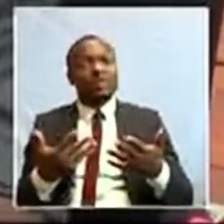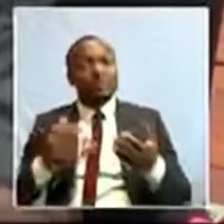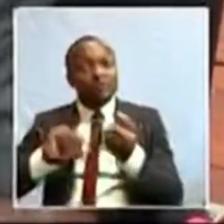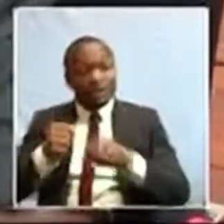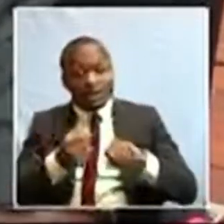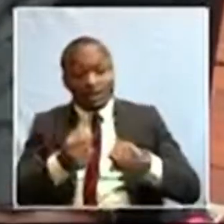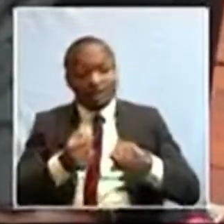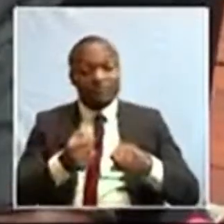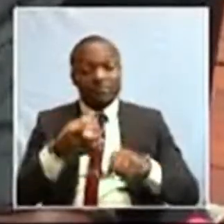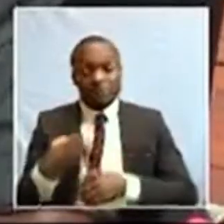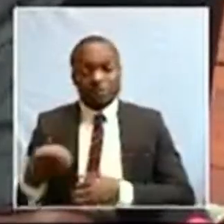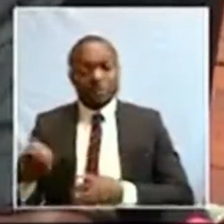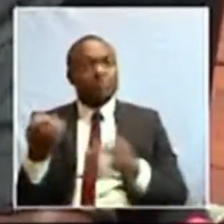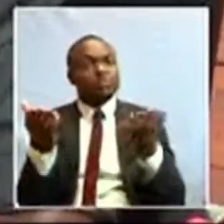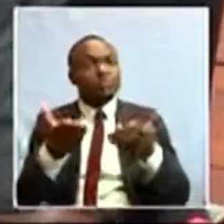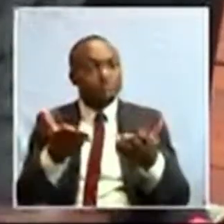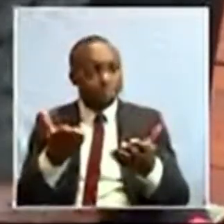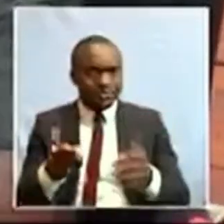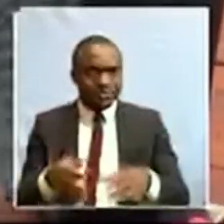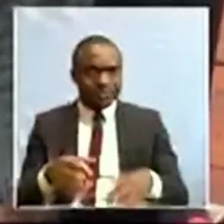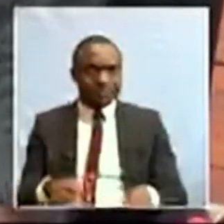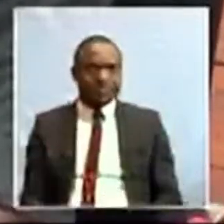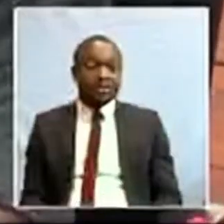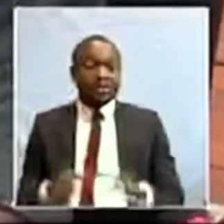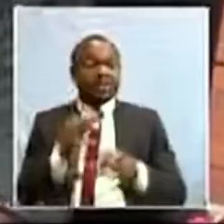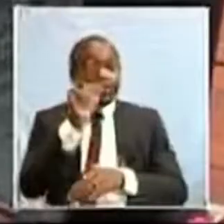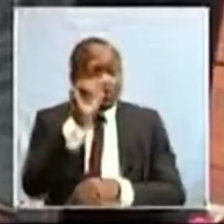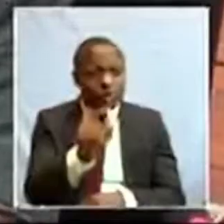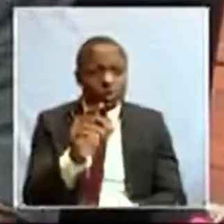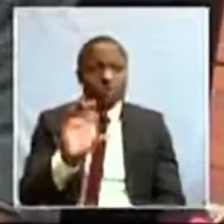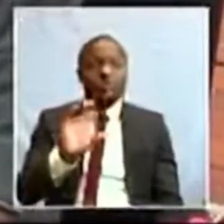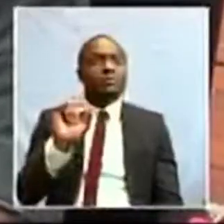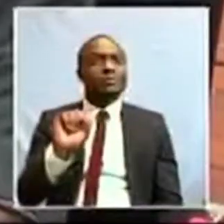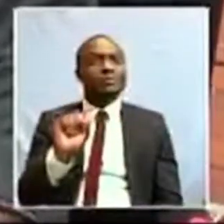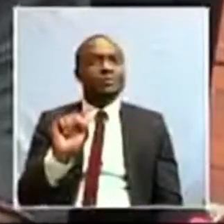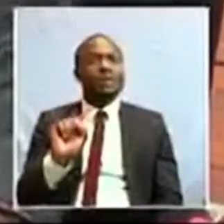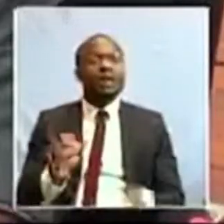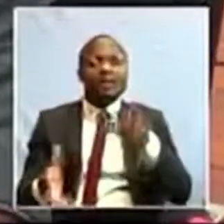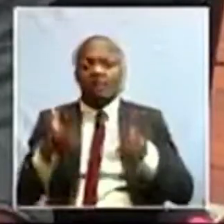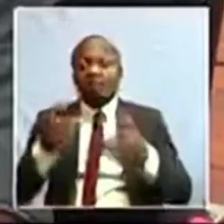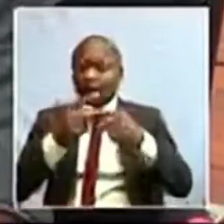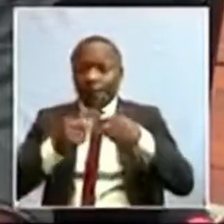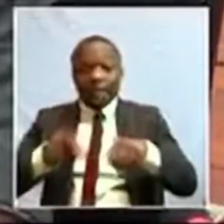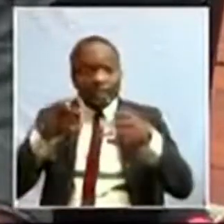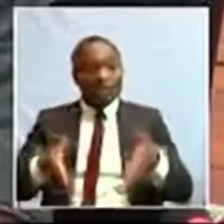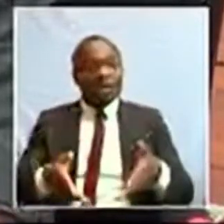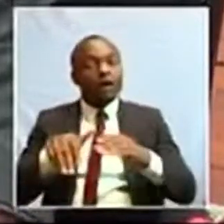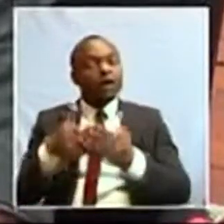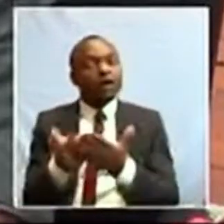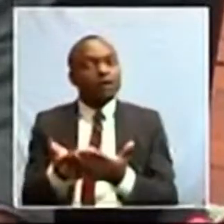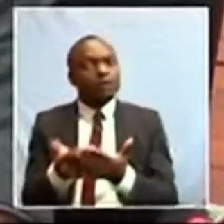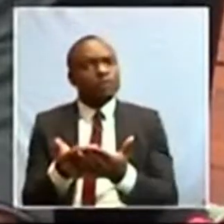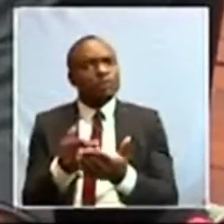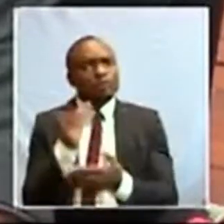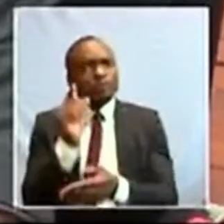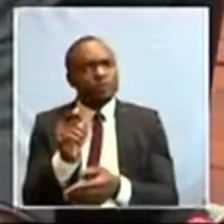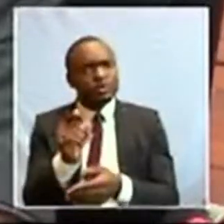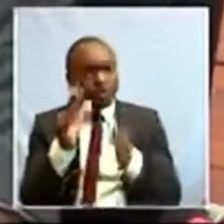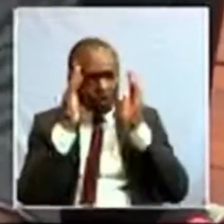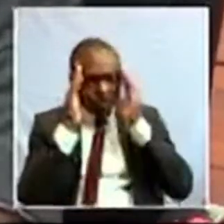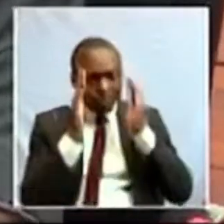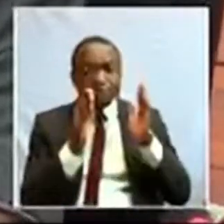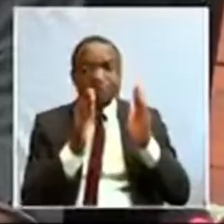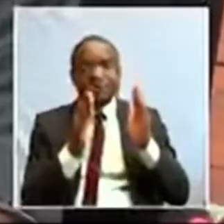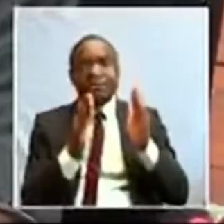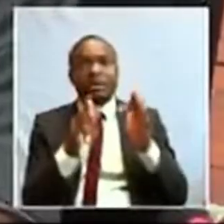protective equipment. Even if it is you, CS, a fire erupts here, how are you going to attend to it